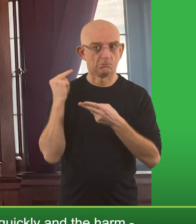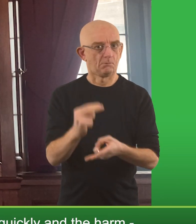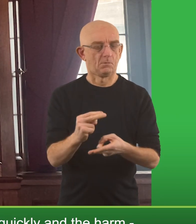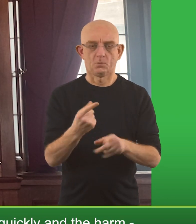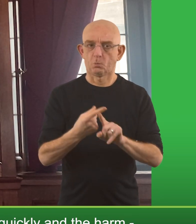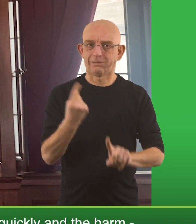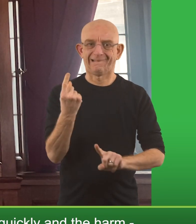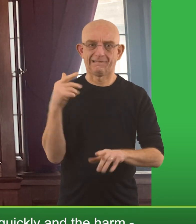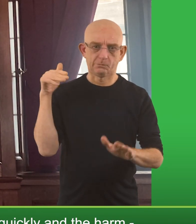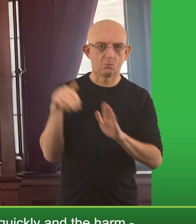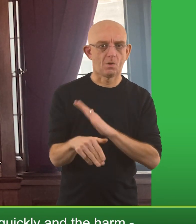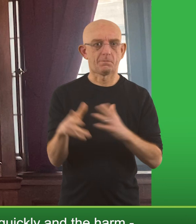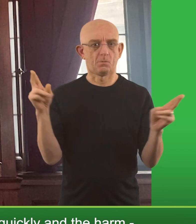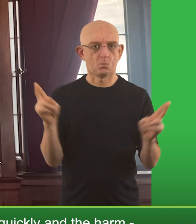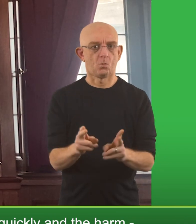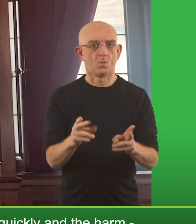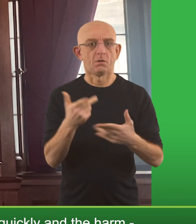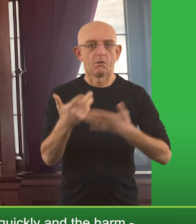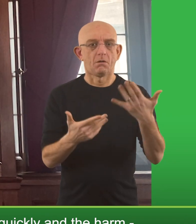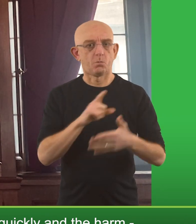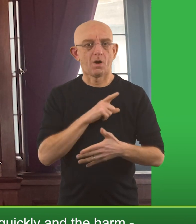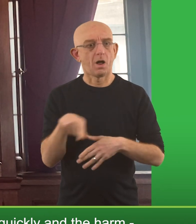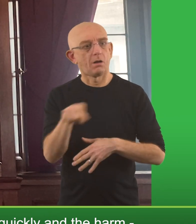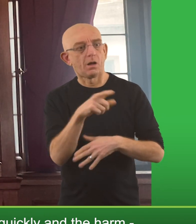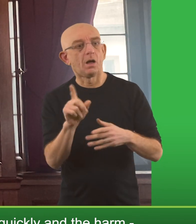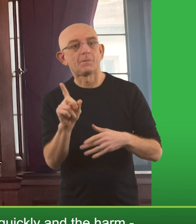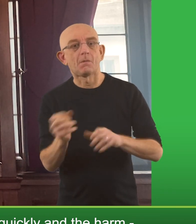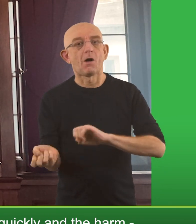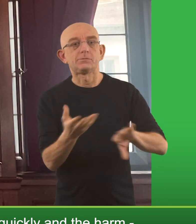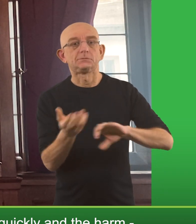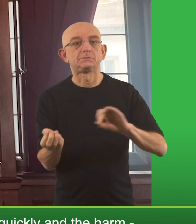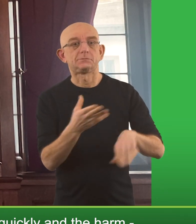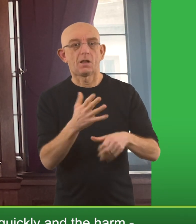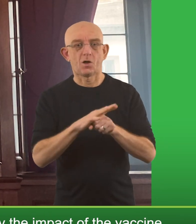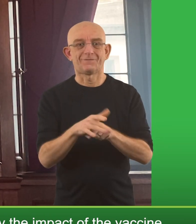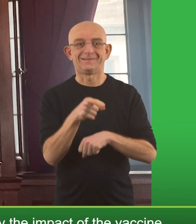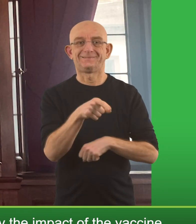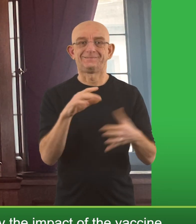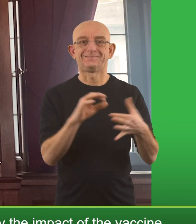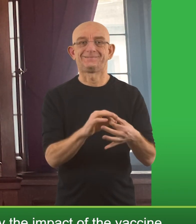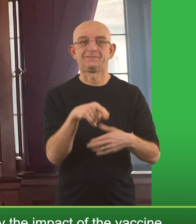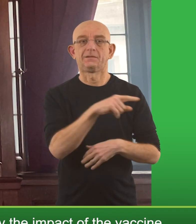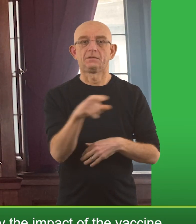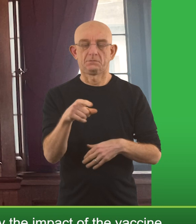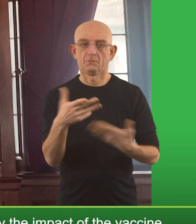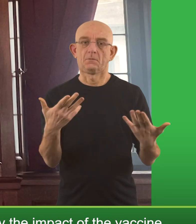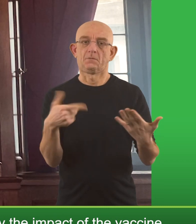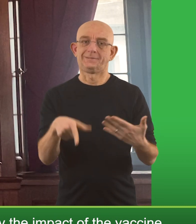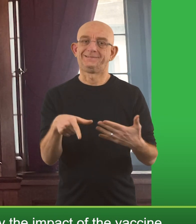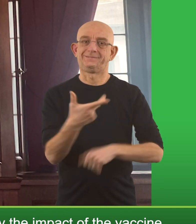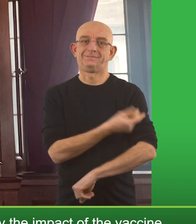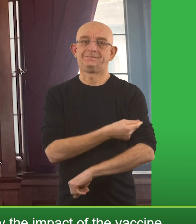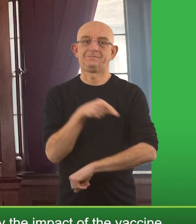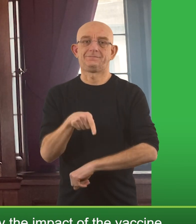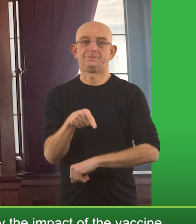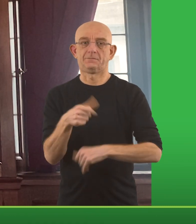down reasonably quickly. And the harm, as measured by the number of people in a hospital bed with COVID, is definitely going down, and that's definitely the